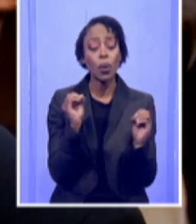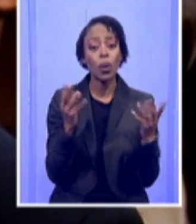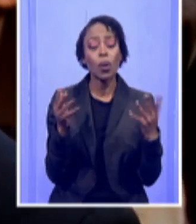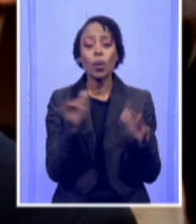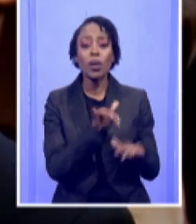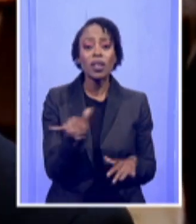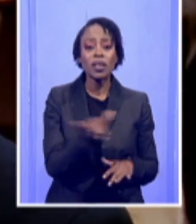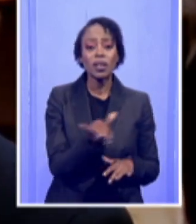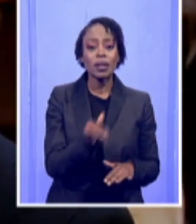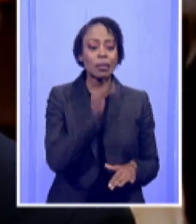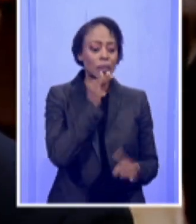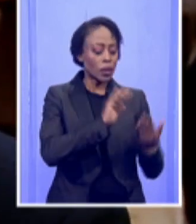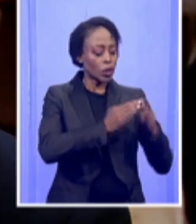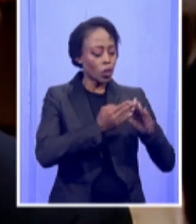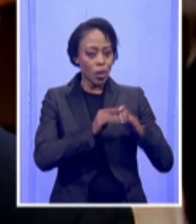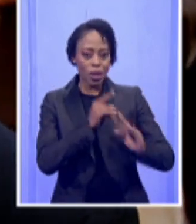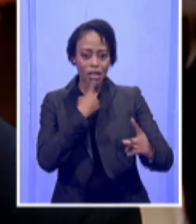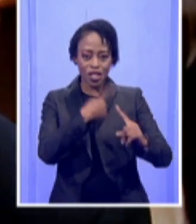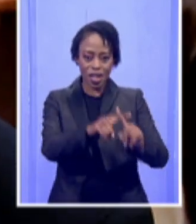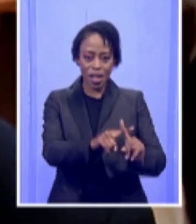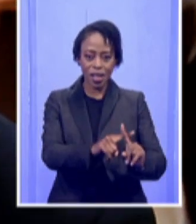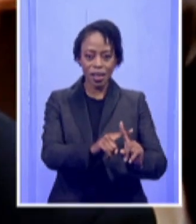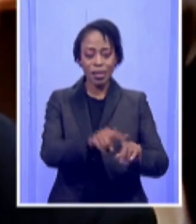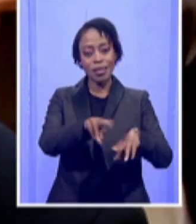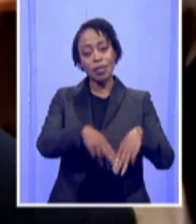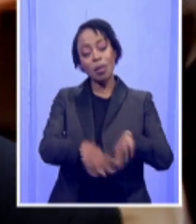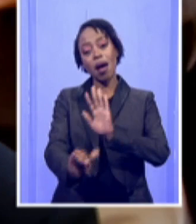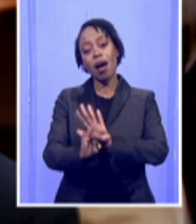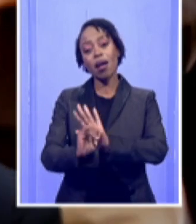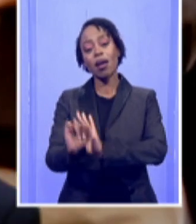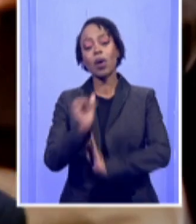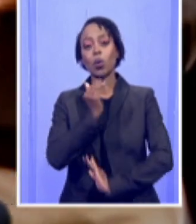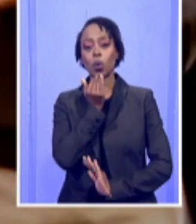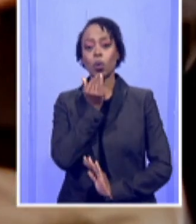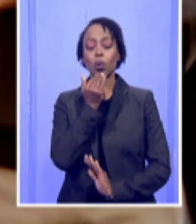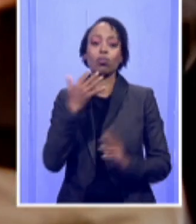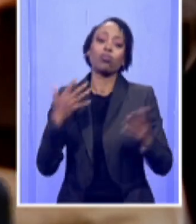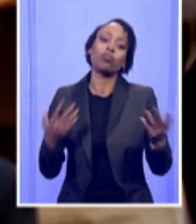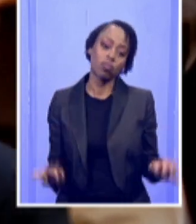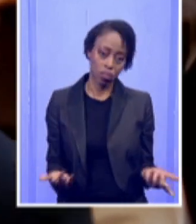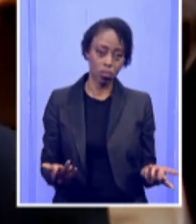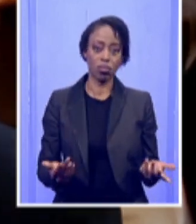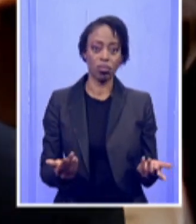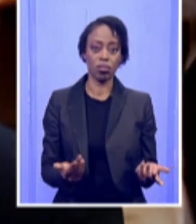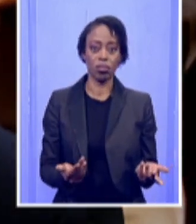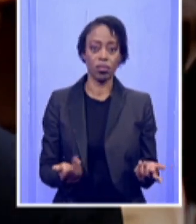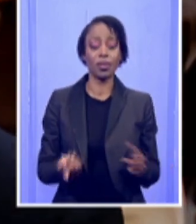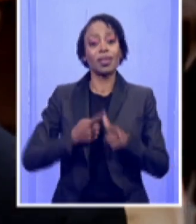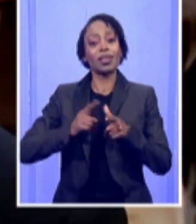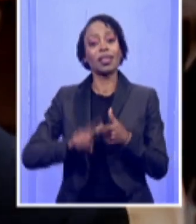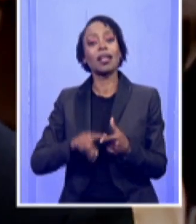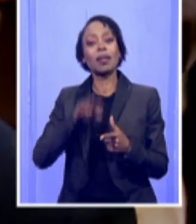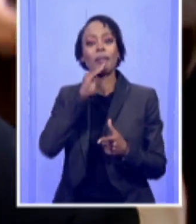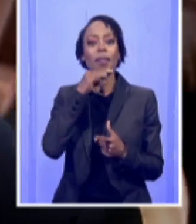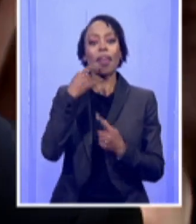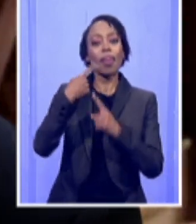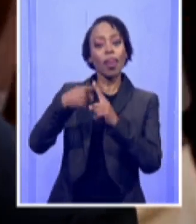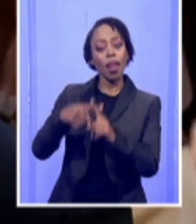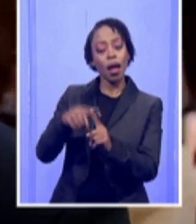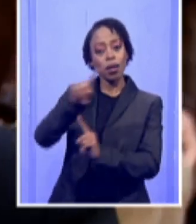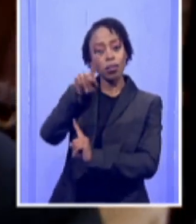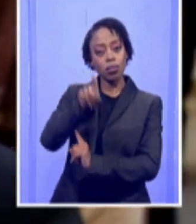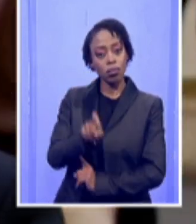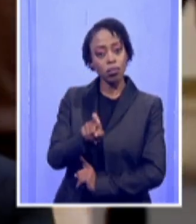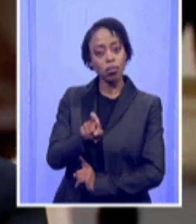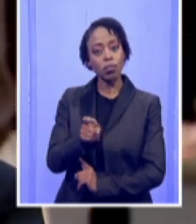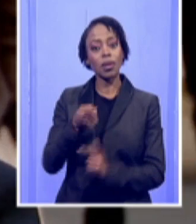a particular community being targeted. You could say based on their identity. I'm simplifying the definition. And then, so are they targeted? And